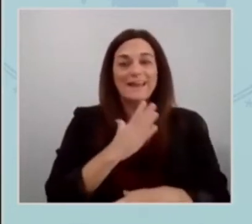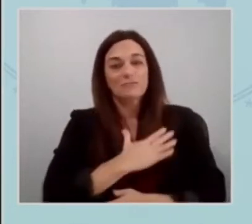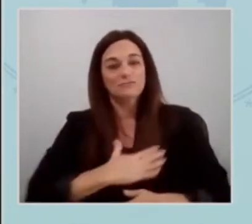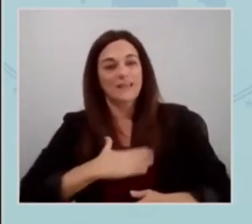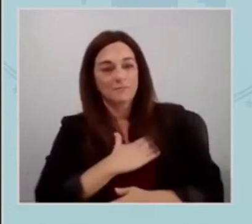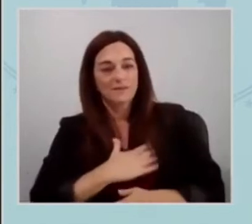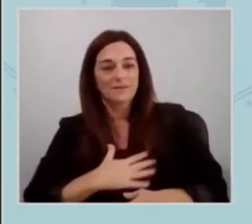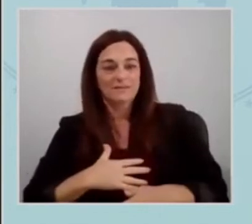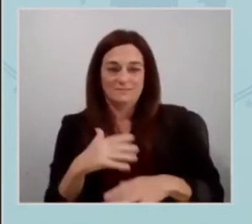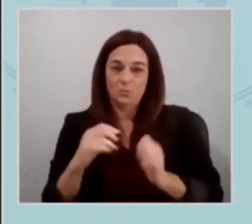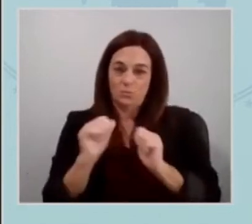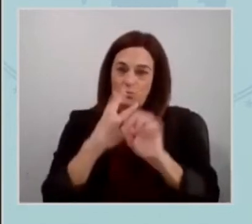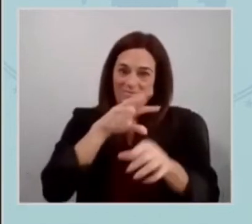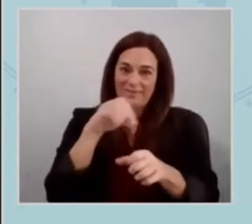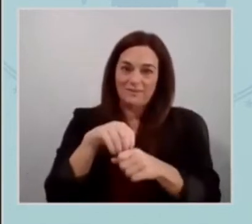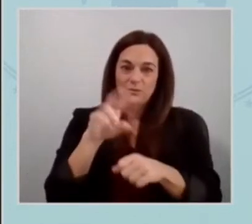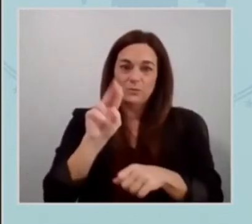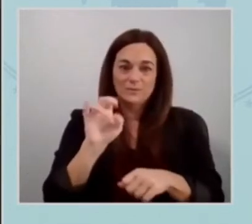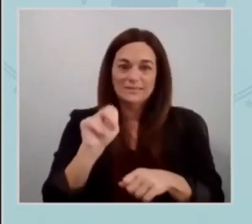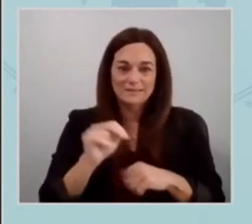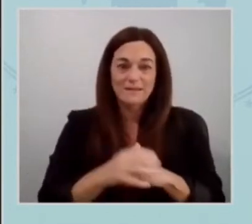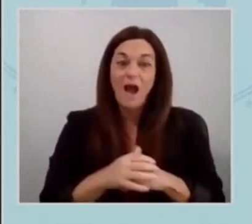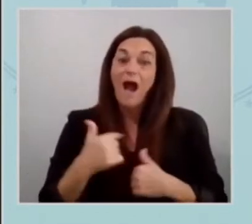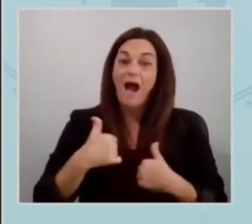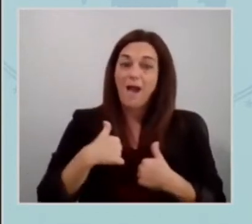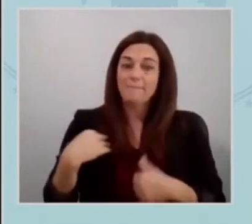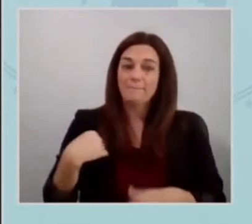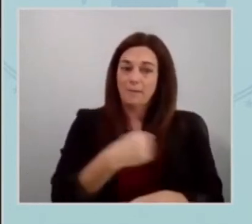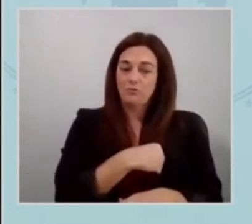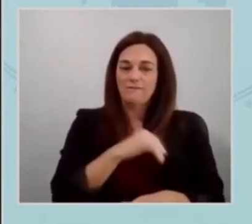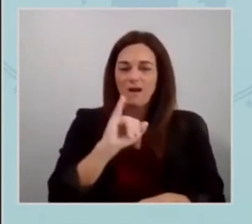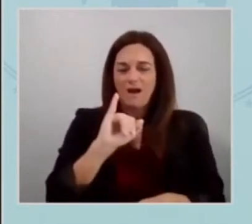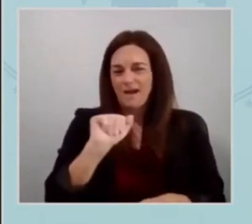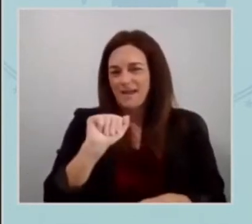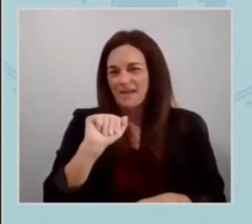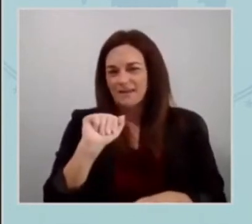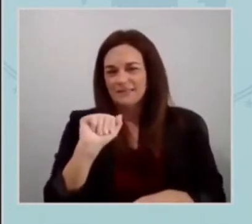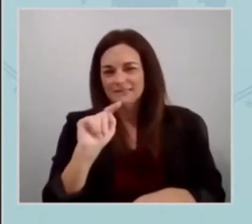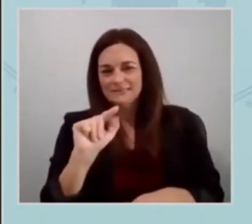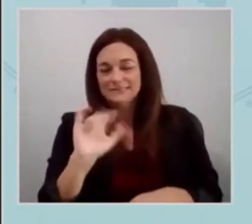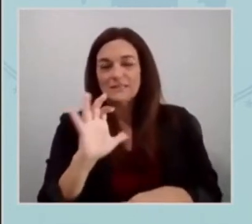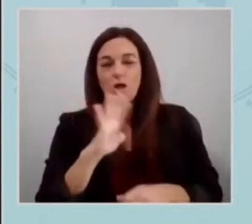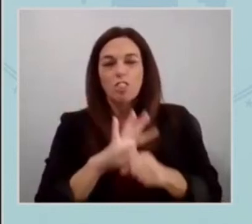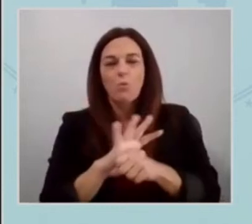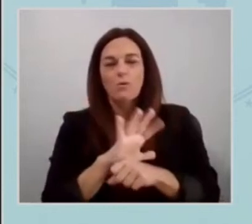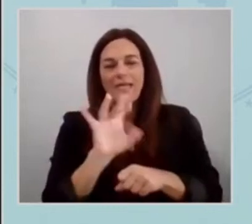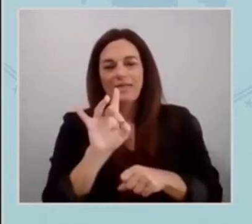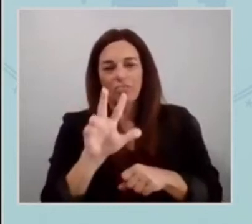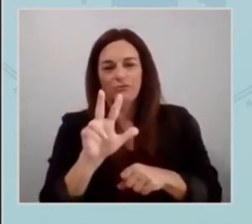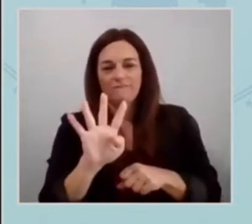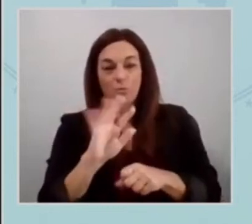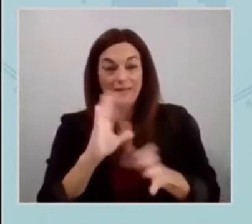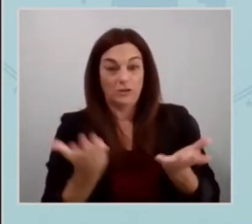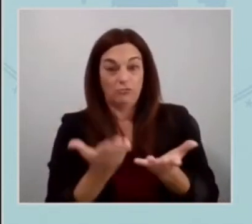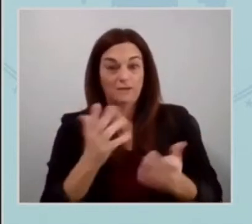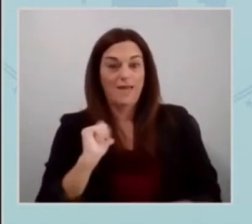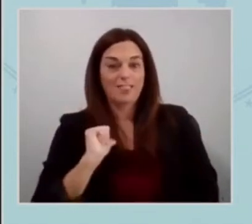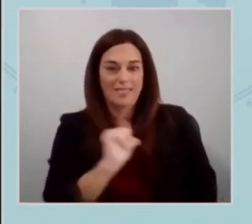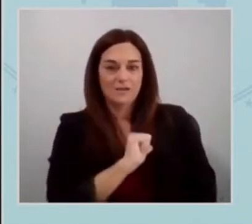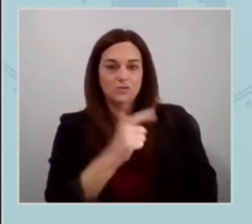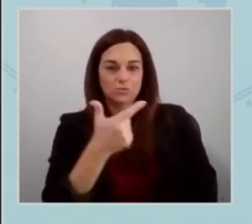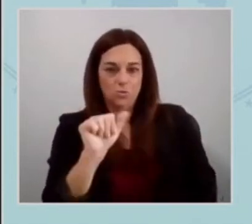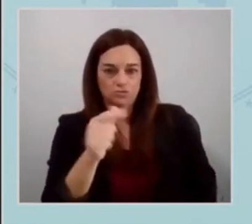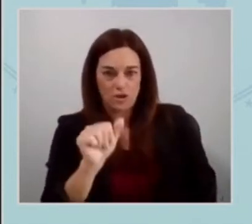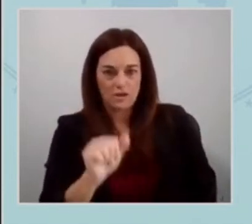on behalf of workers and entertainment workers within the union. I'm actually a member of